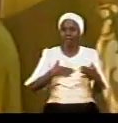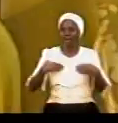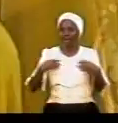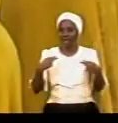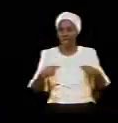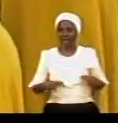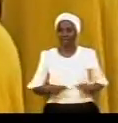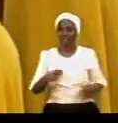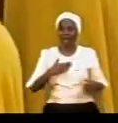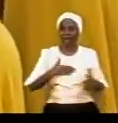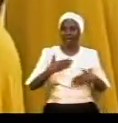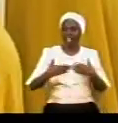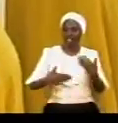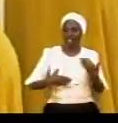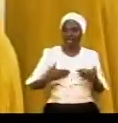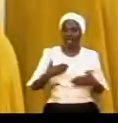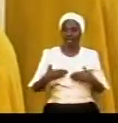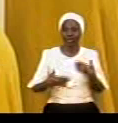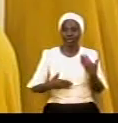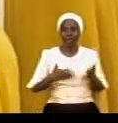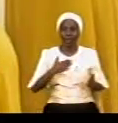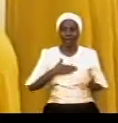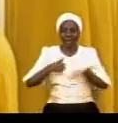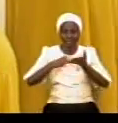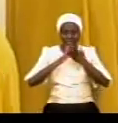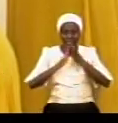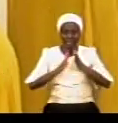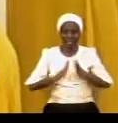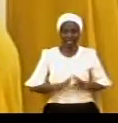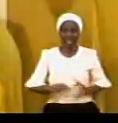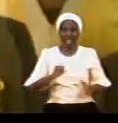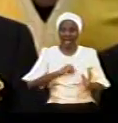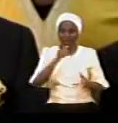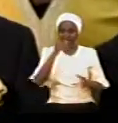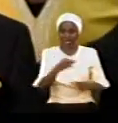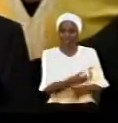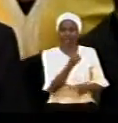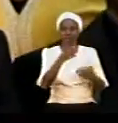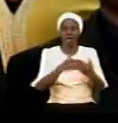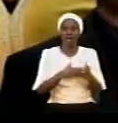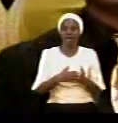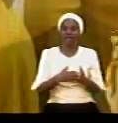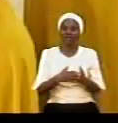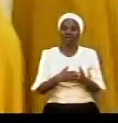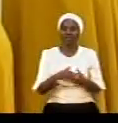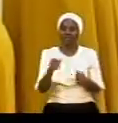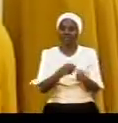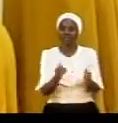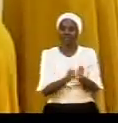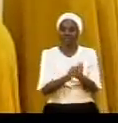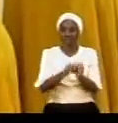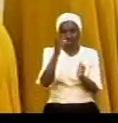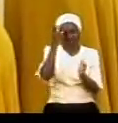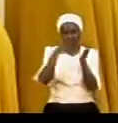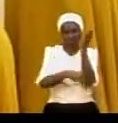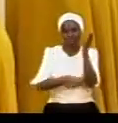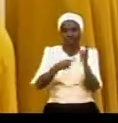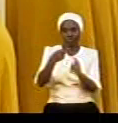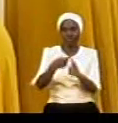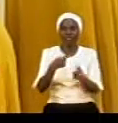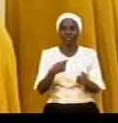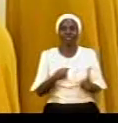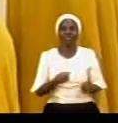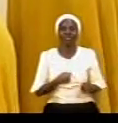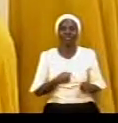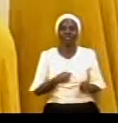it back. I'm taking back everything that the devil stole from me. Yes, I'm taking back. I'm taking back